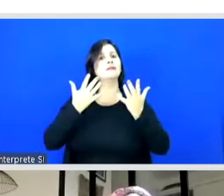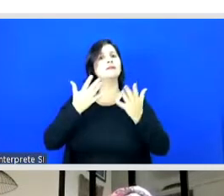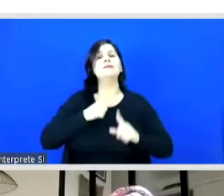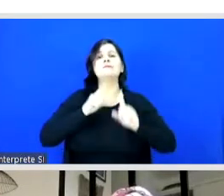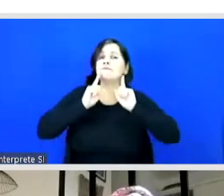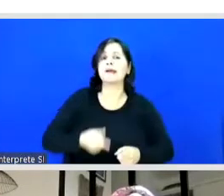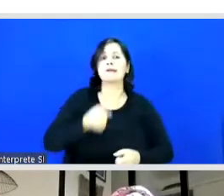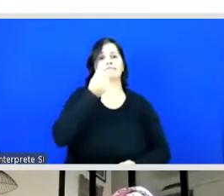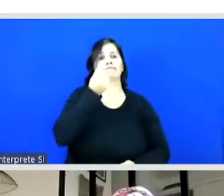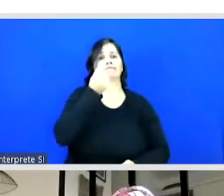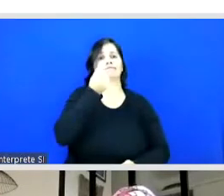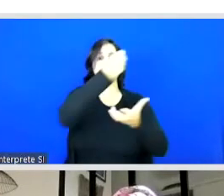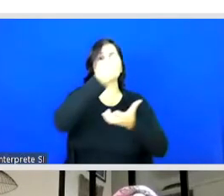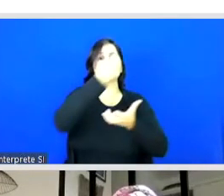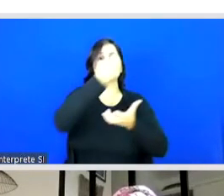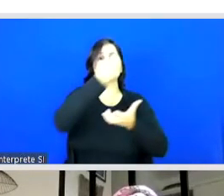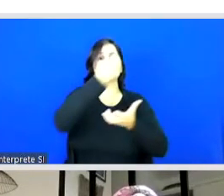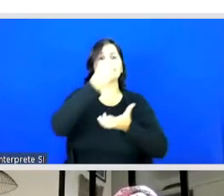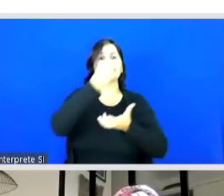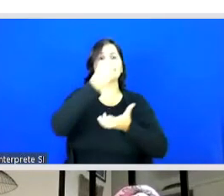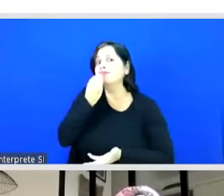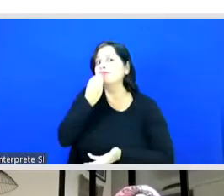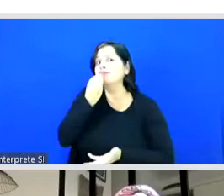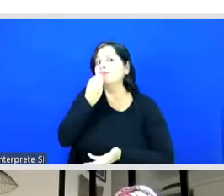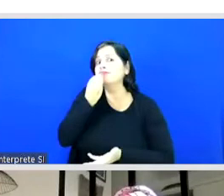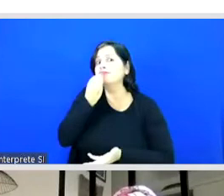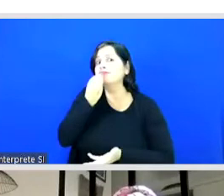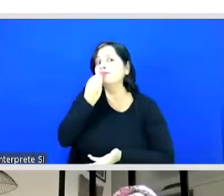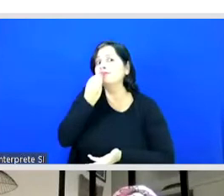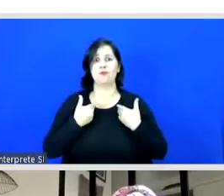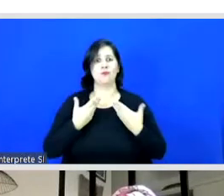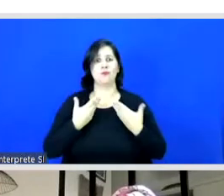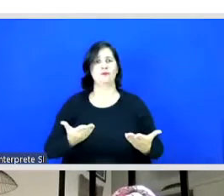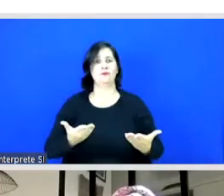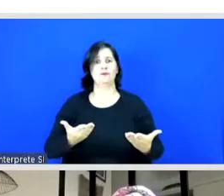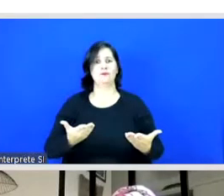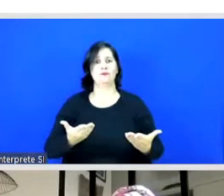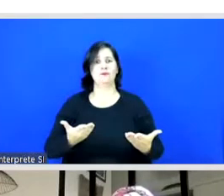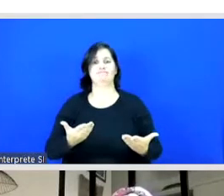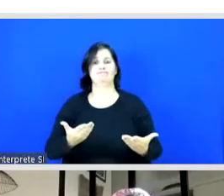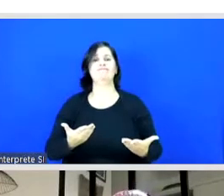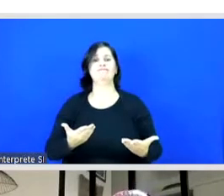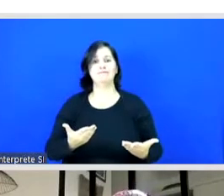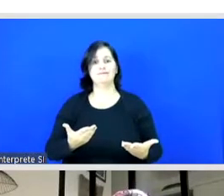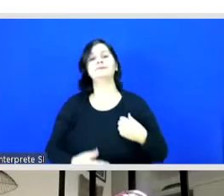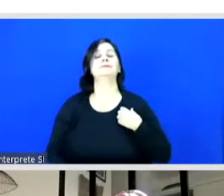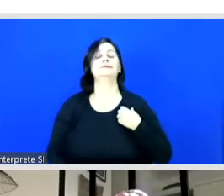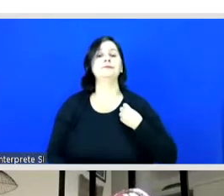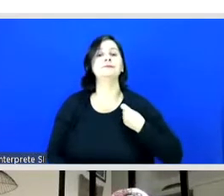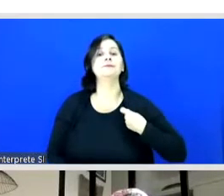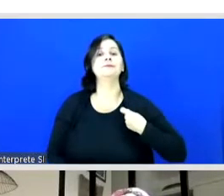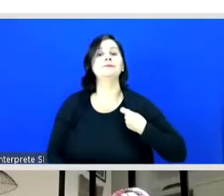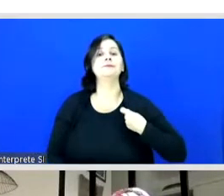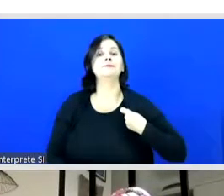the climate change every day come, so the response from man and woman are different. So